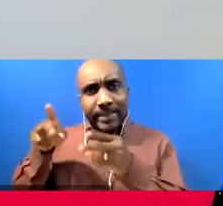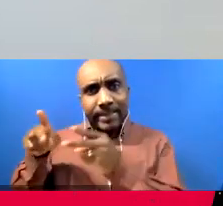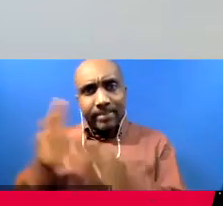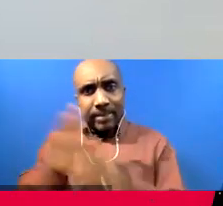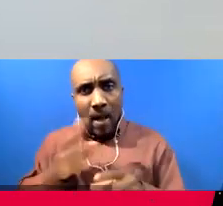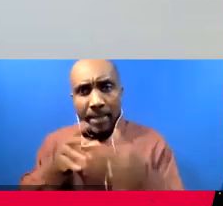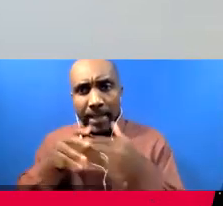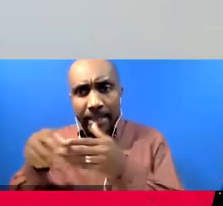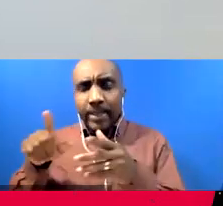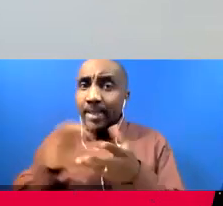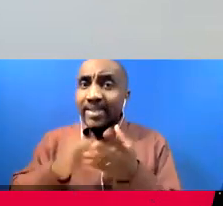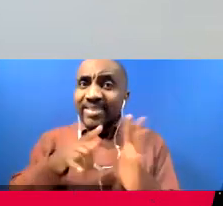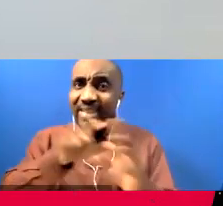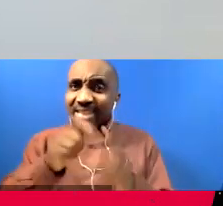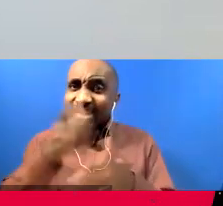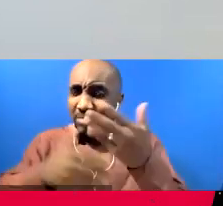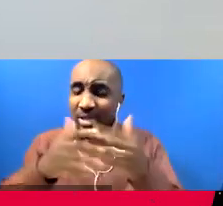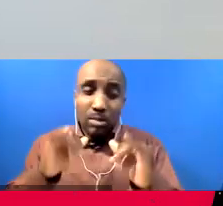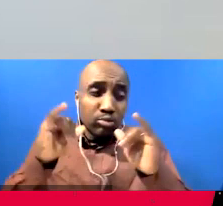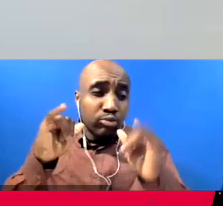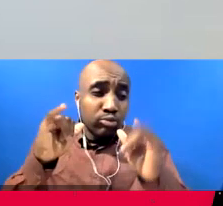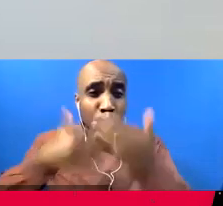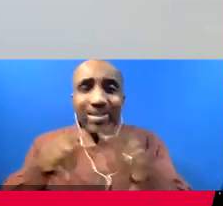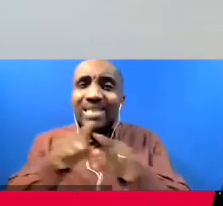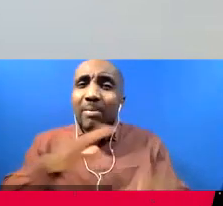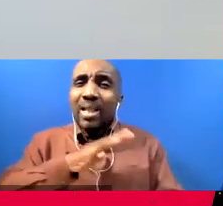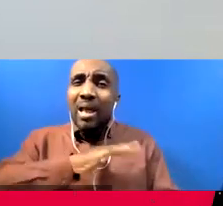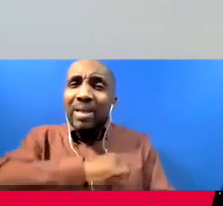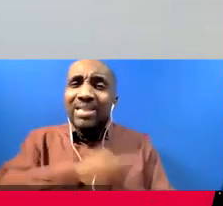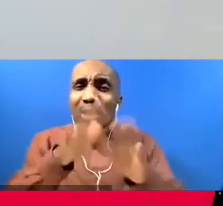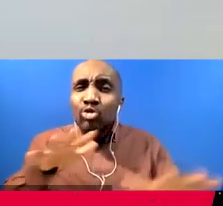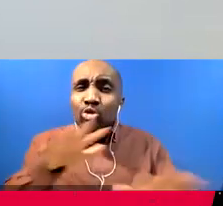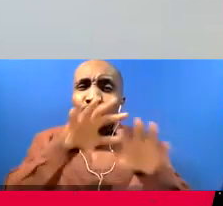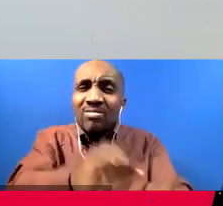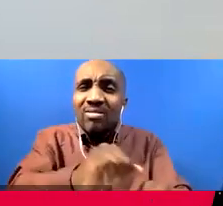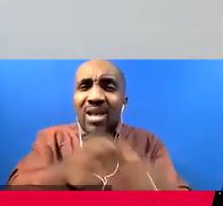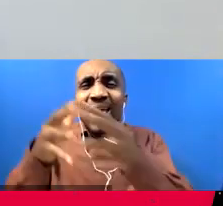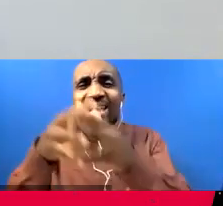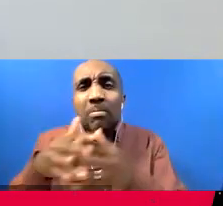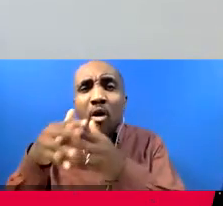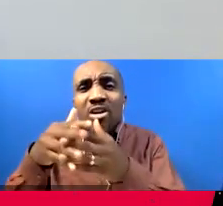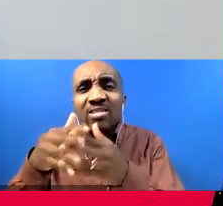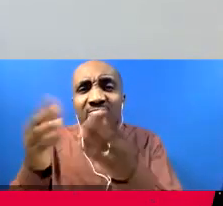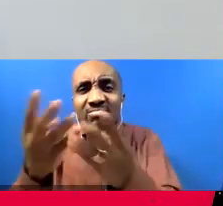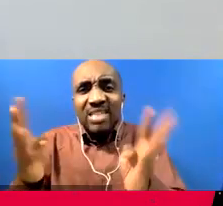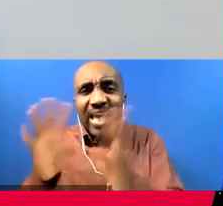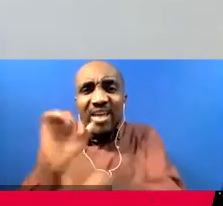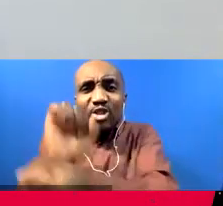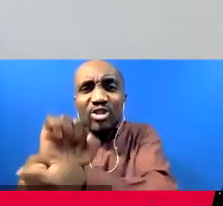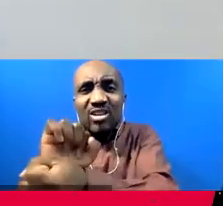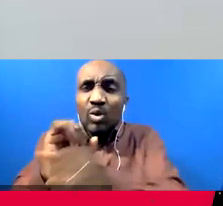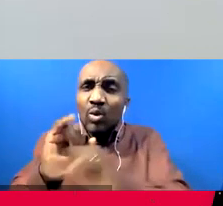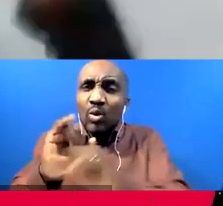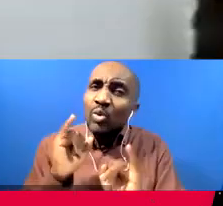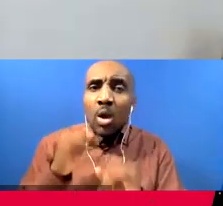critiquing. You heard say the nightmarish stories that is similar to Palestine with the kids being detained in the US, they're